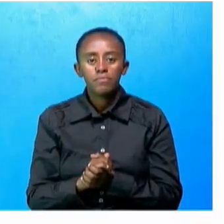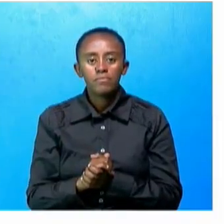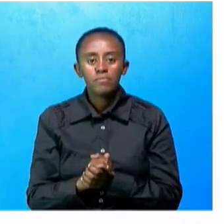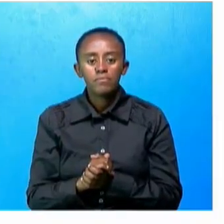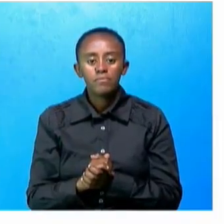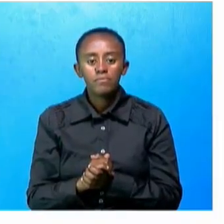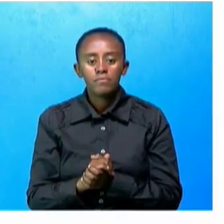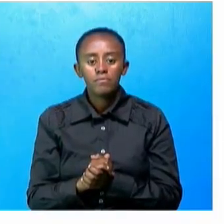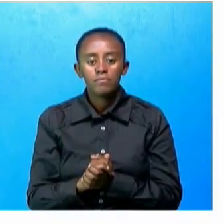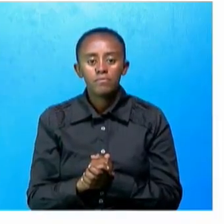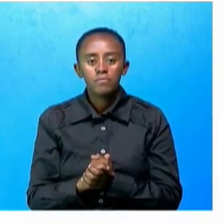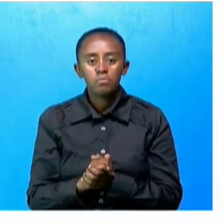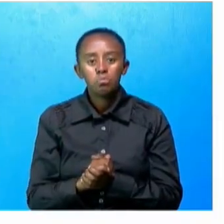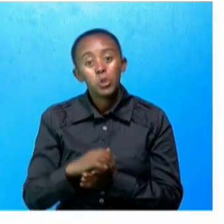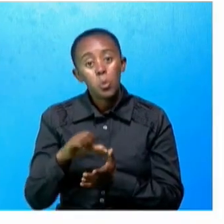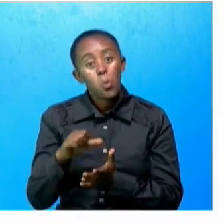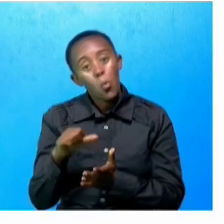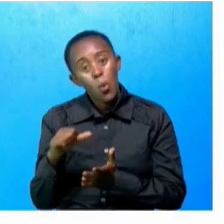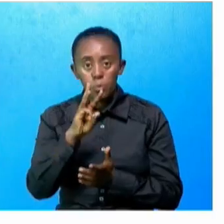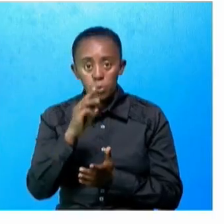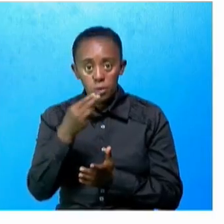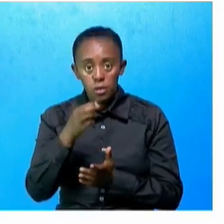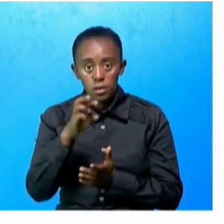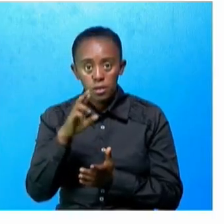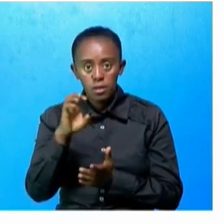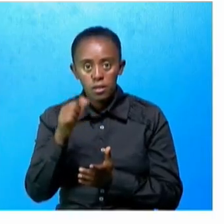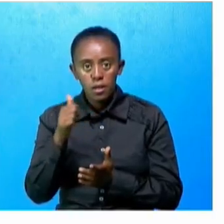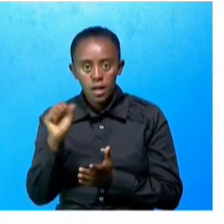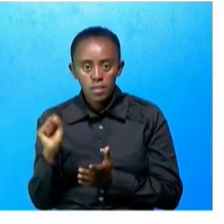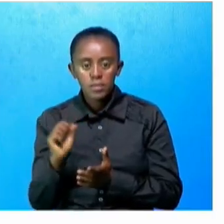That is whereas.